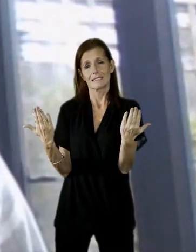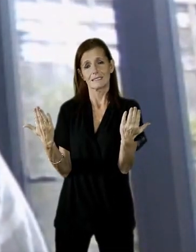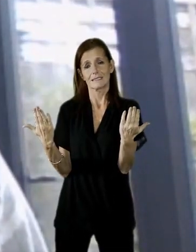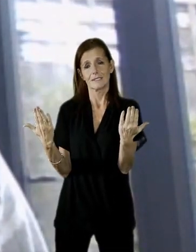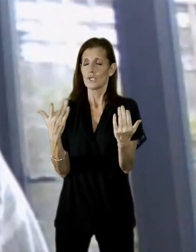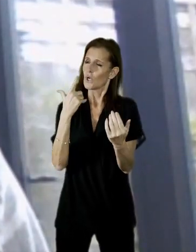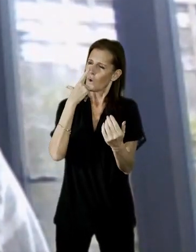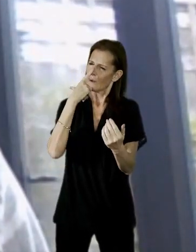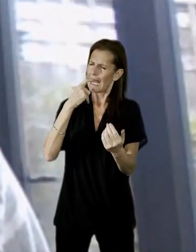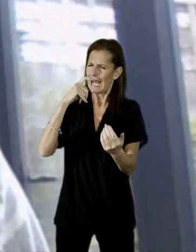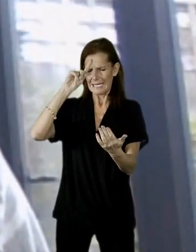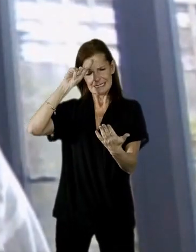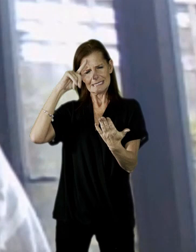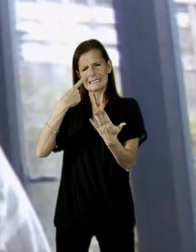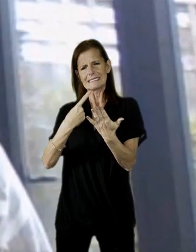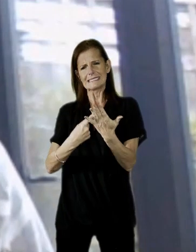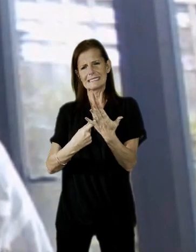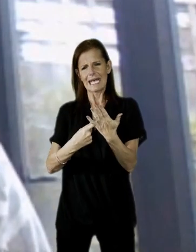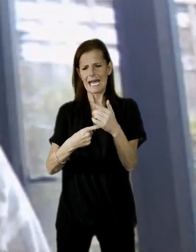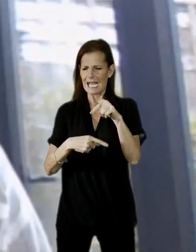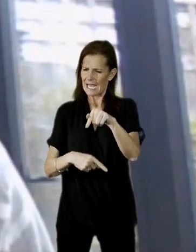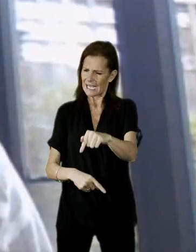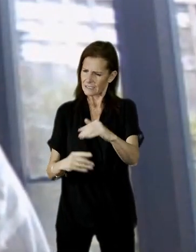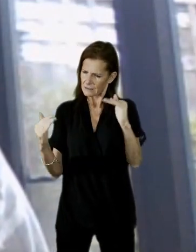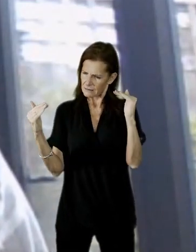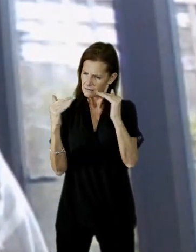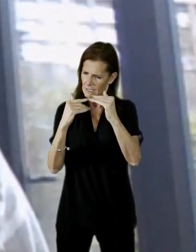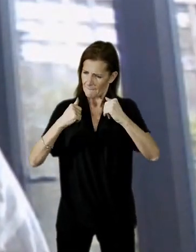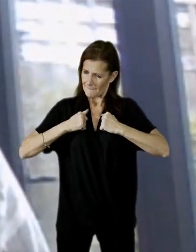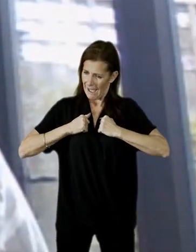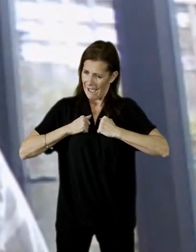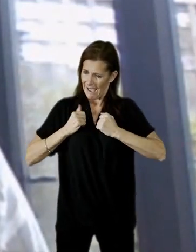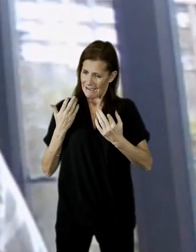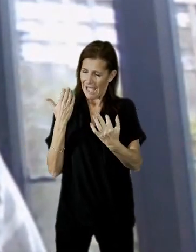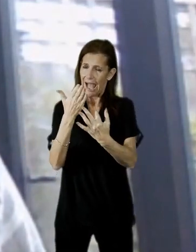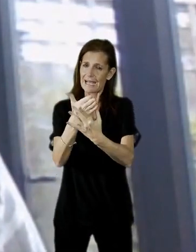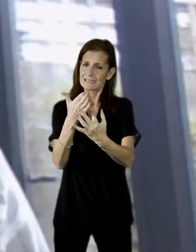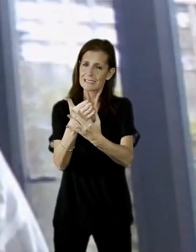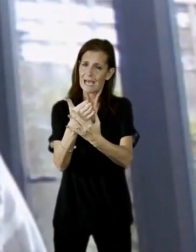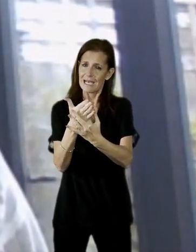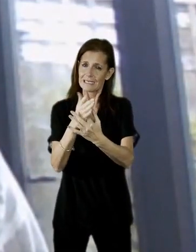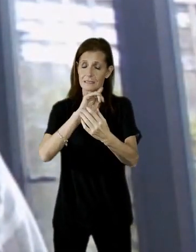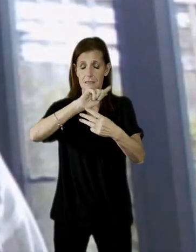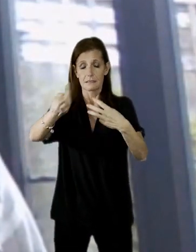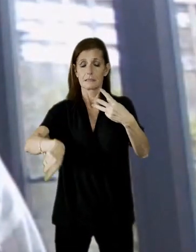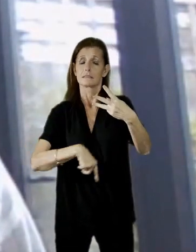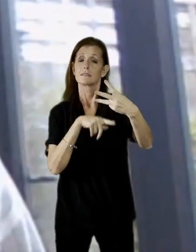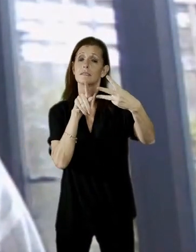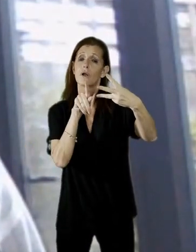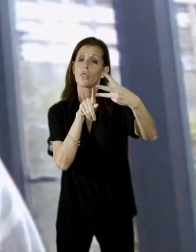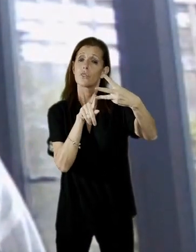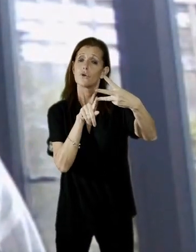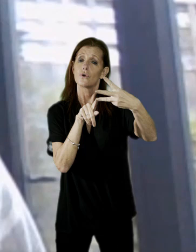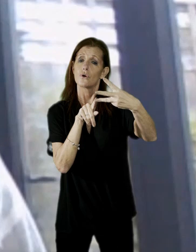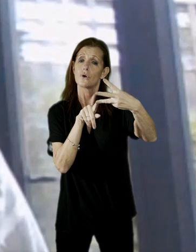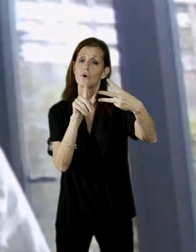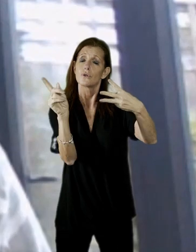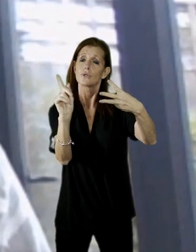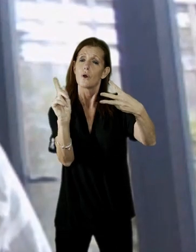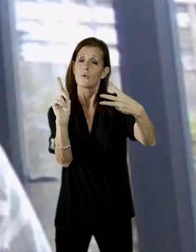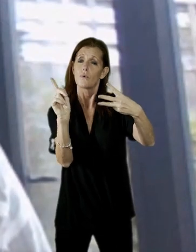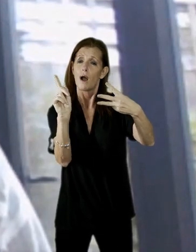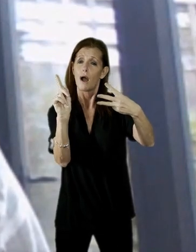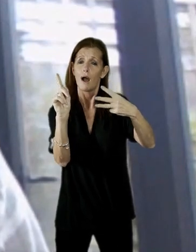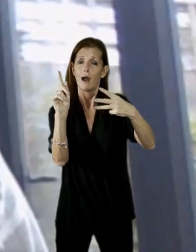own access requirements. And then finally, the third pillar is looking at the built environment and the physical facilities. And we